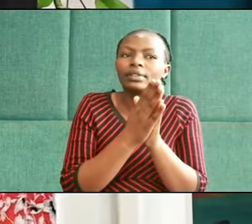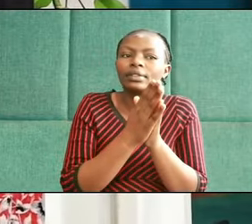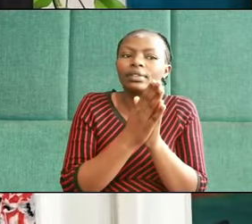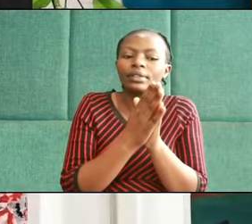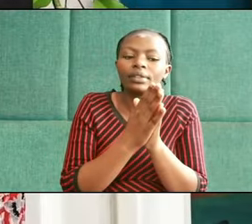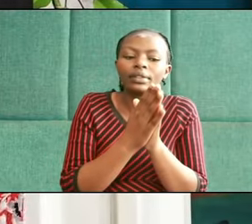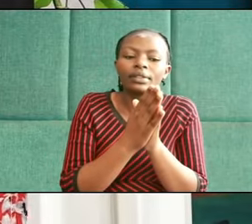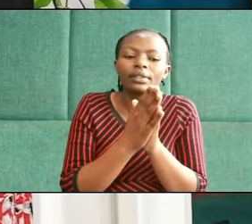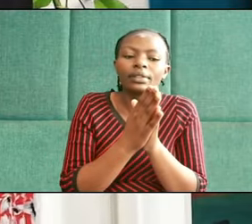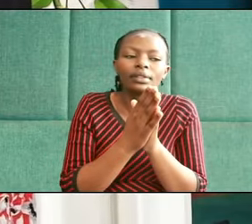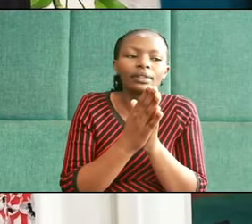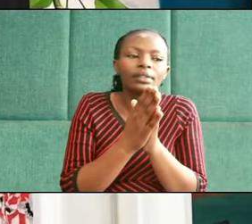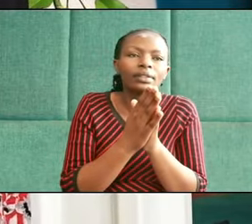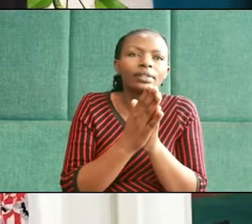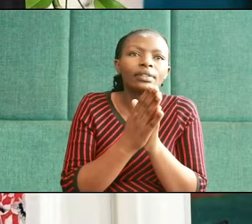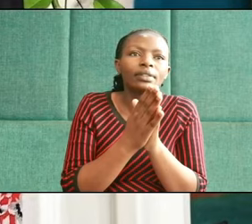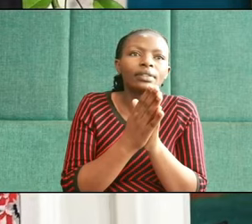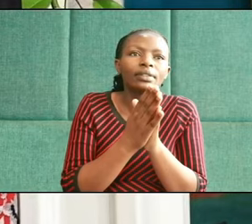is